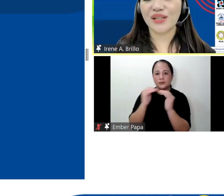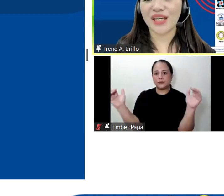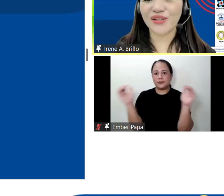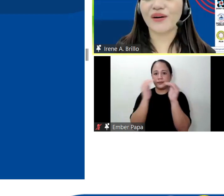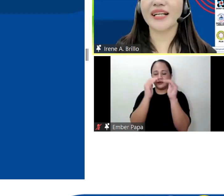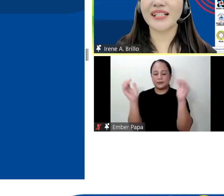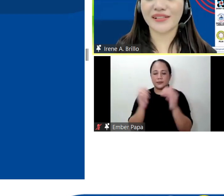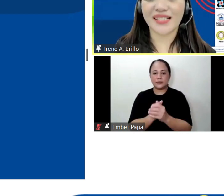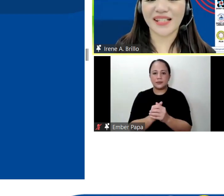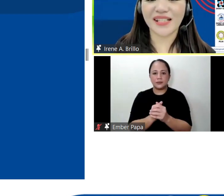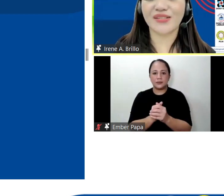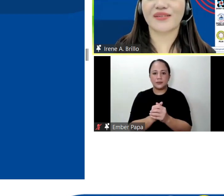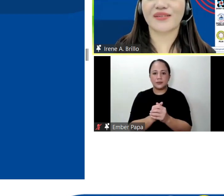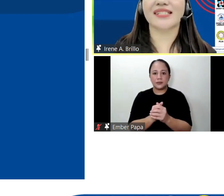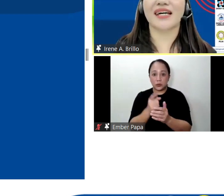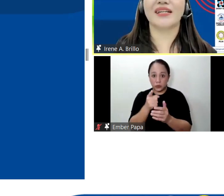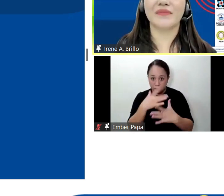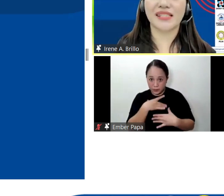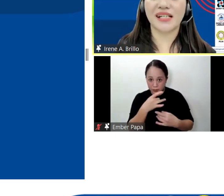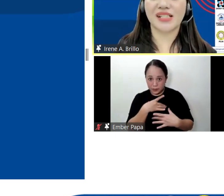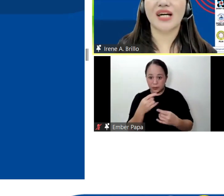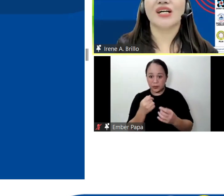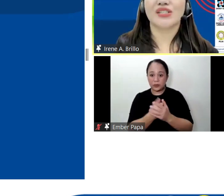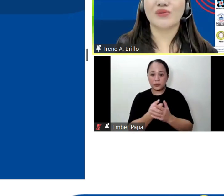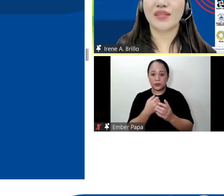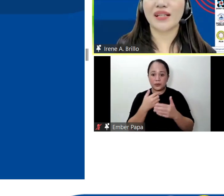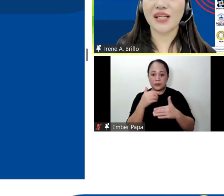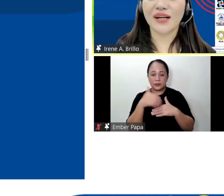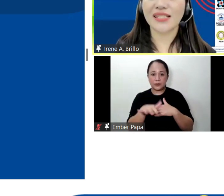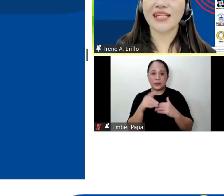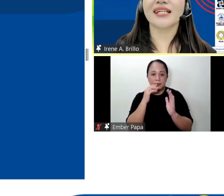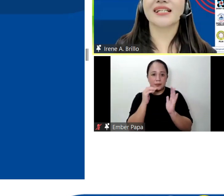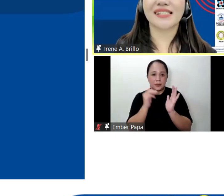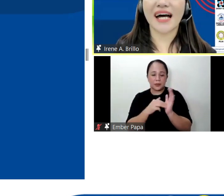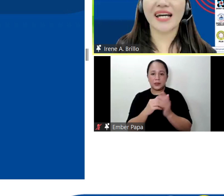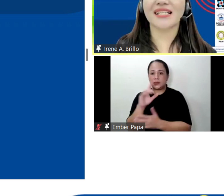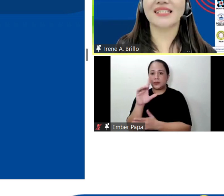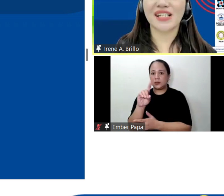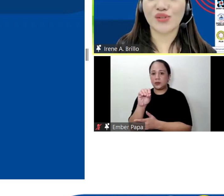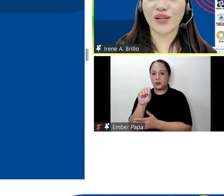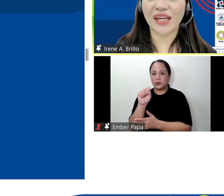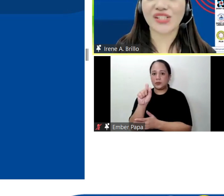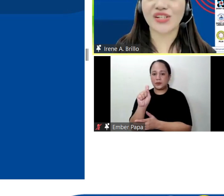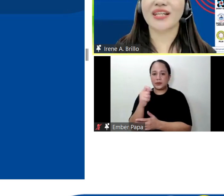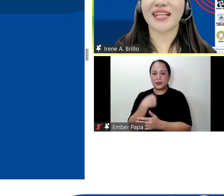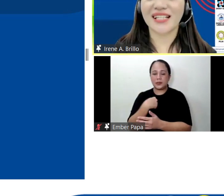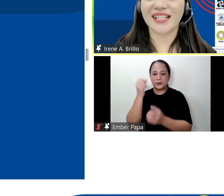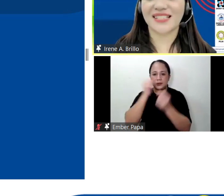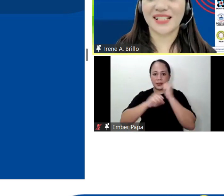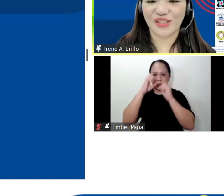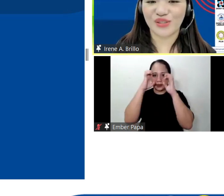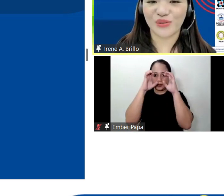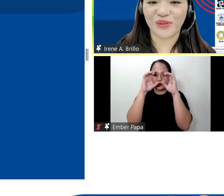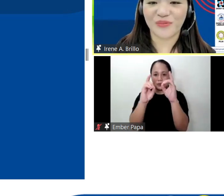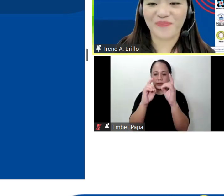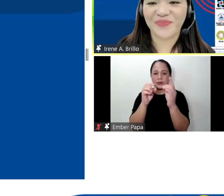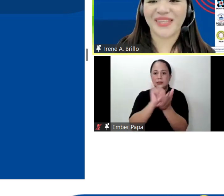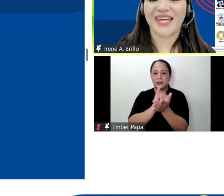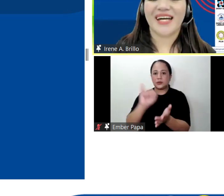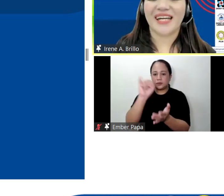So if you are interested, you can send a message to the DOST Science Education